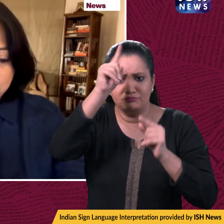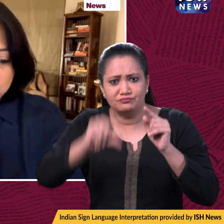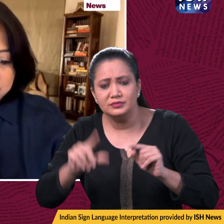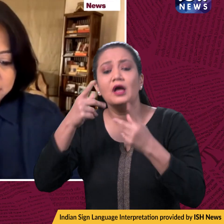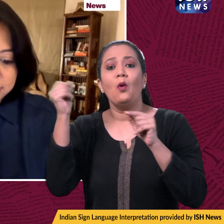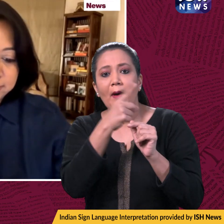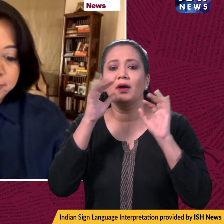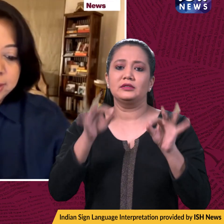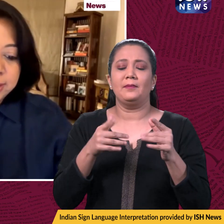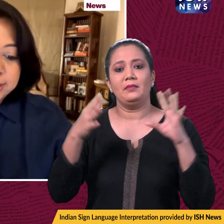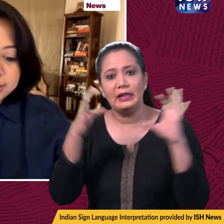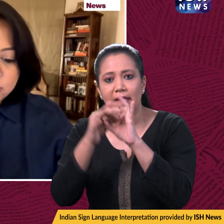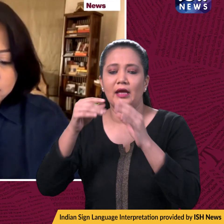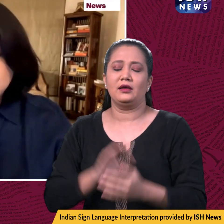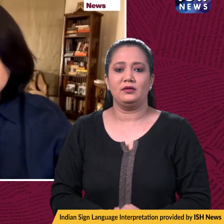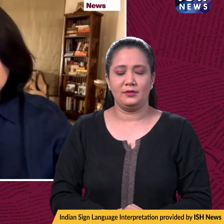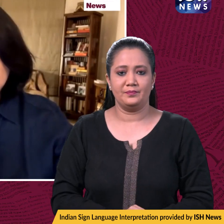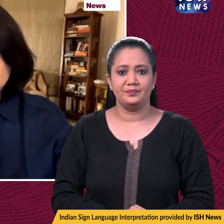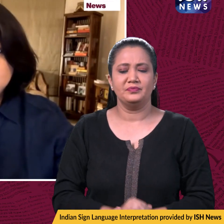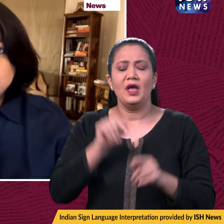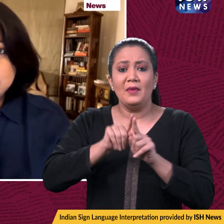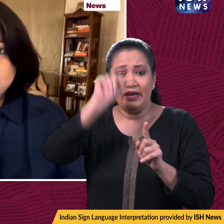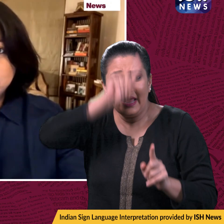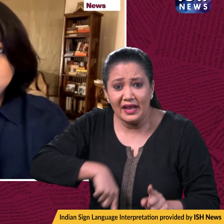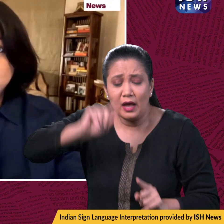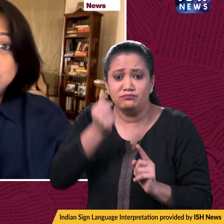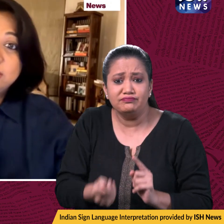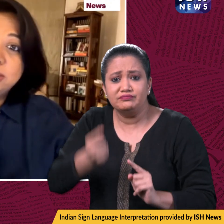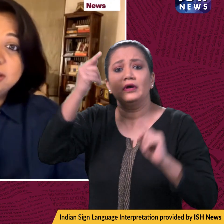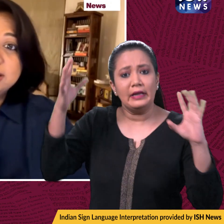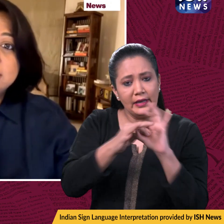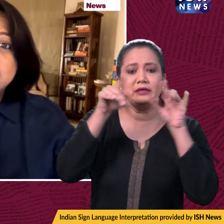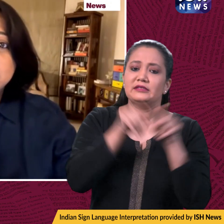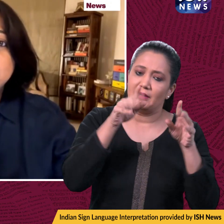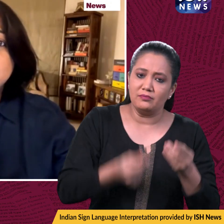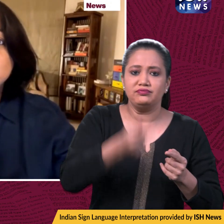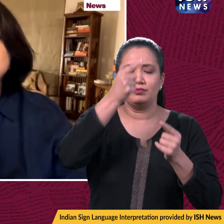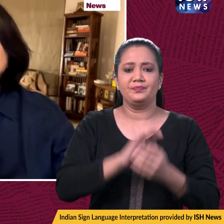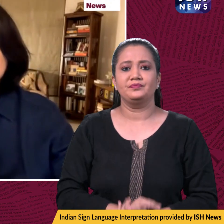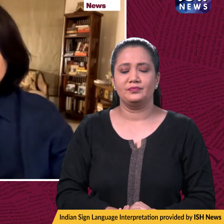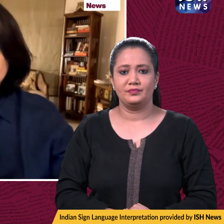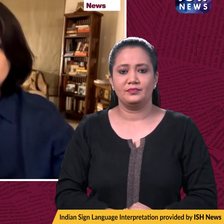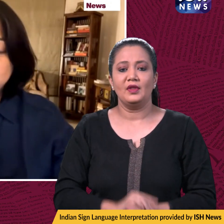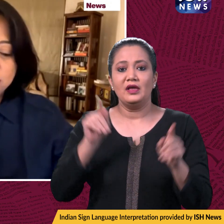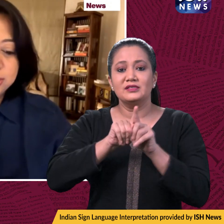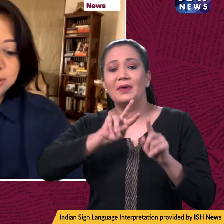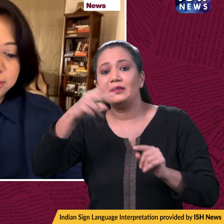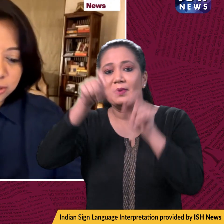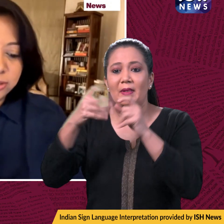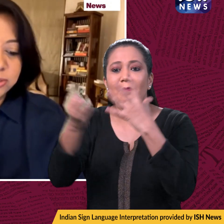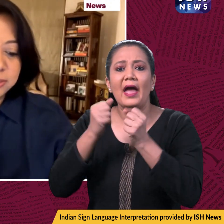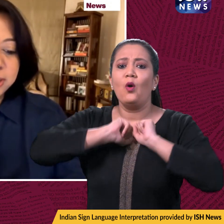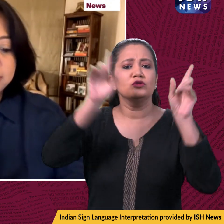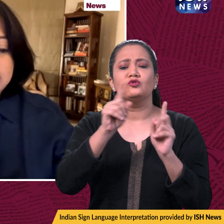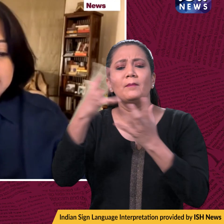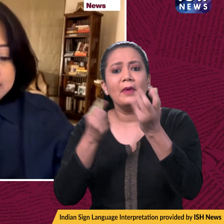in the last 1 month. It is one of the indicators of the country's level of inflation. The other one is the consumer price inflation, which is